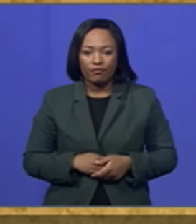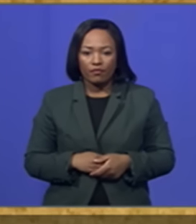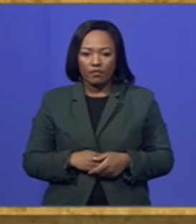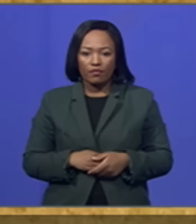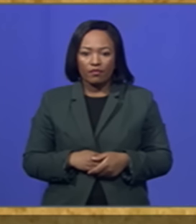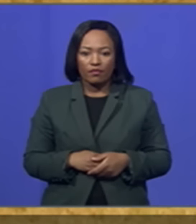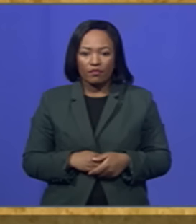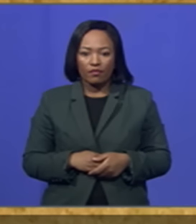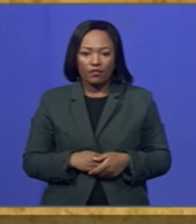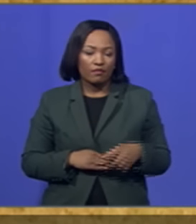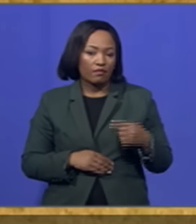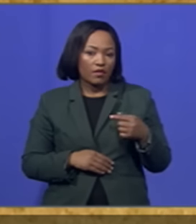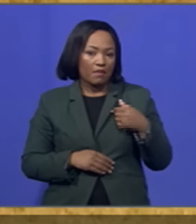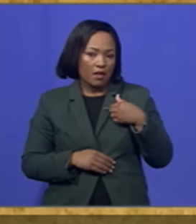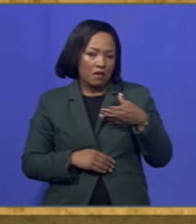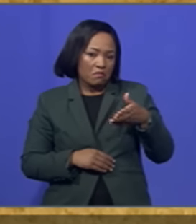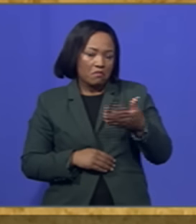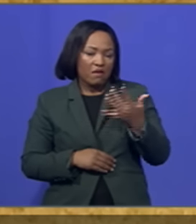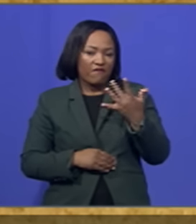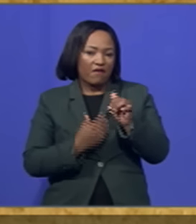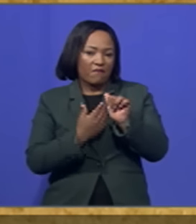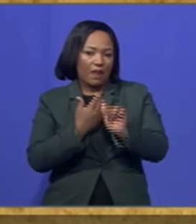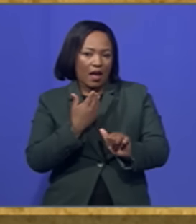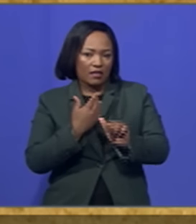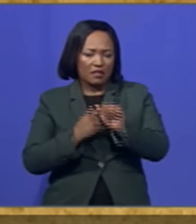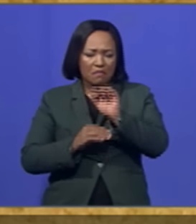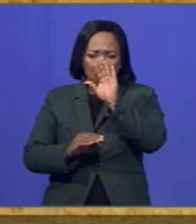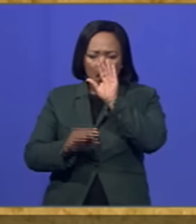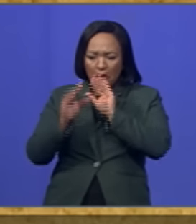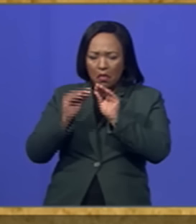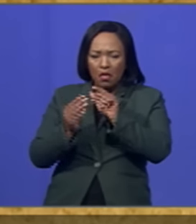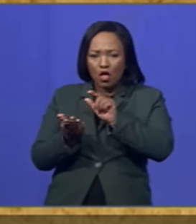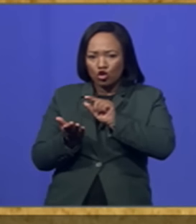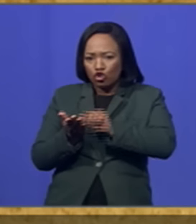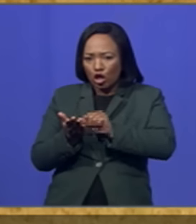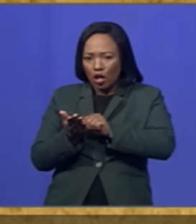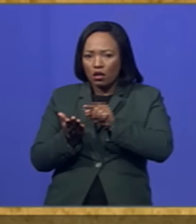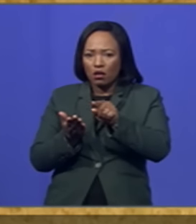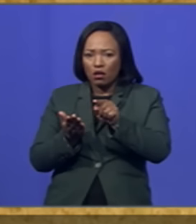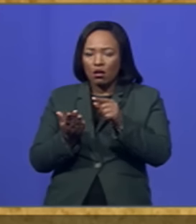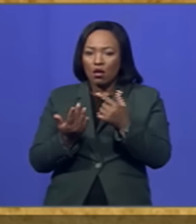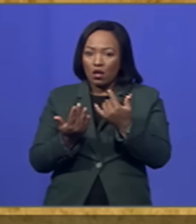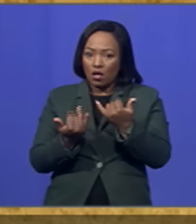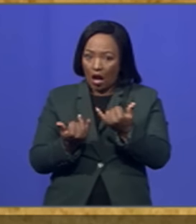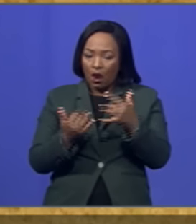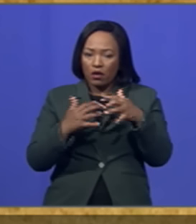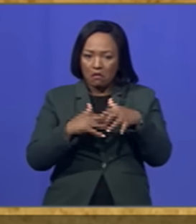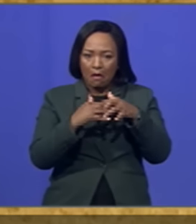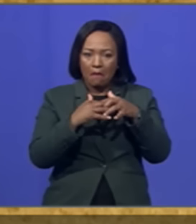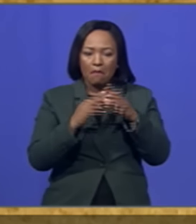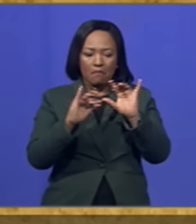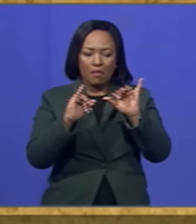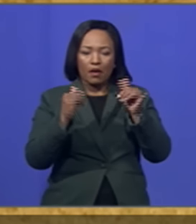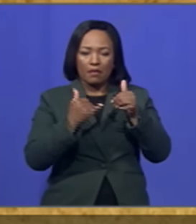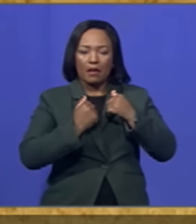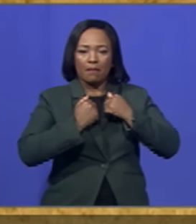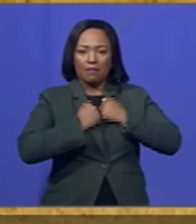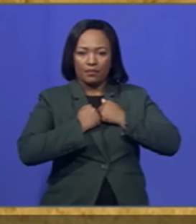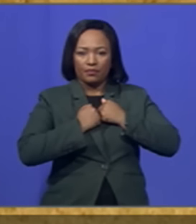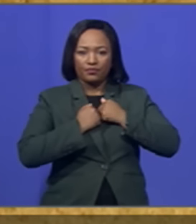for 5 months and I learned a lot about chickens, now I can even start my own company from